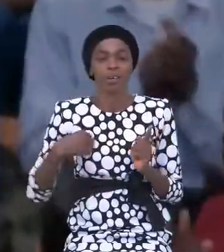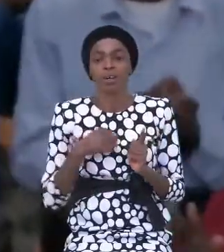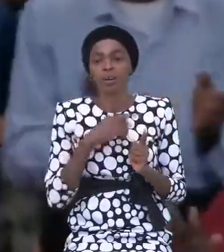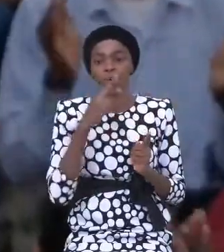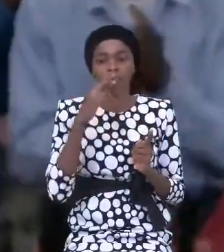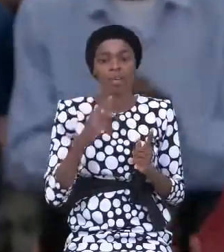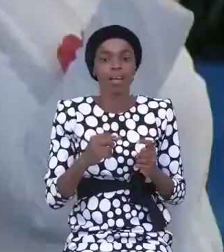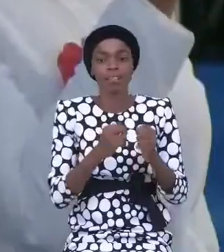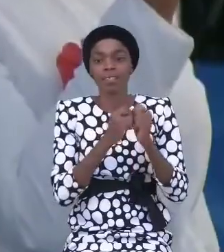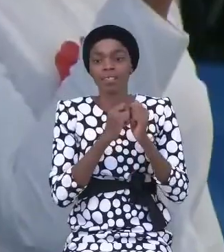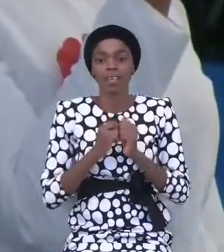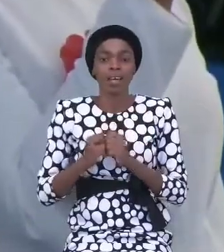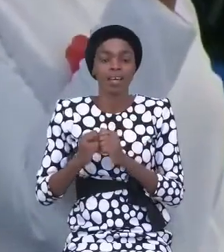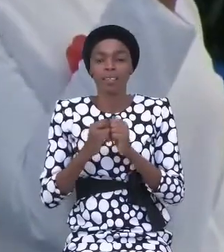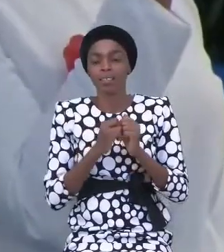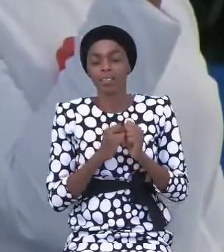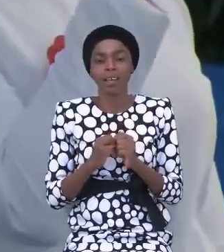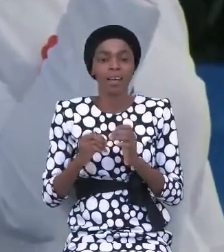Lord.